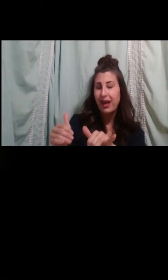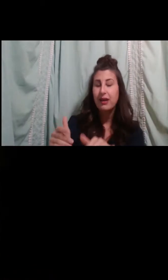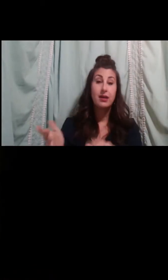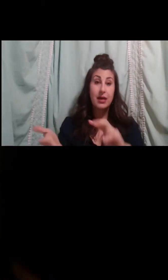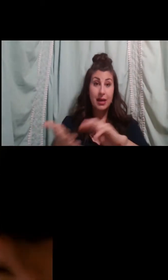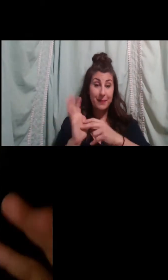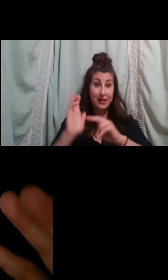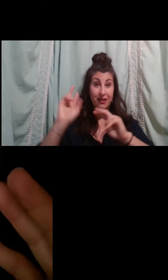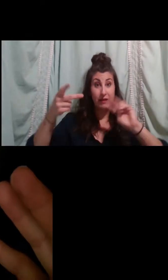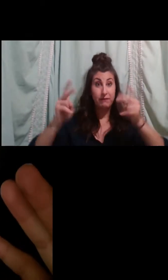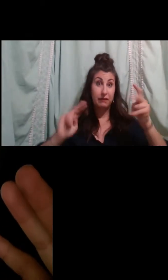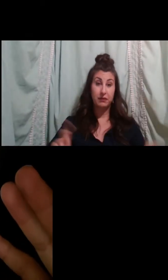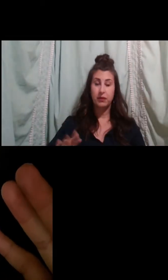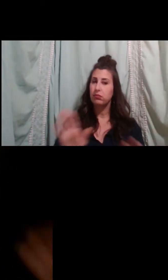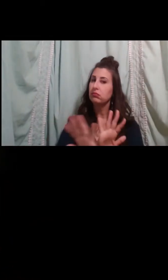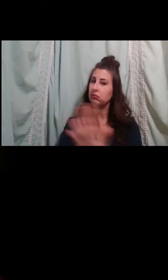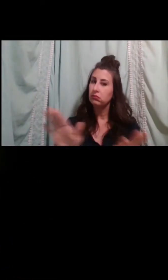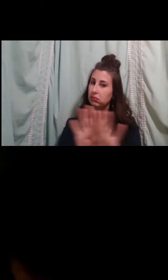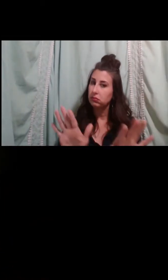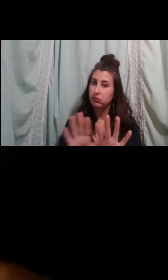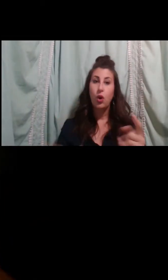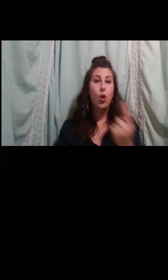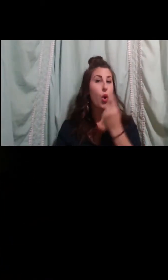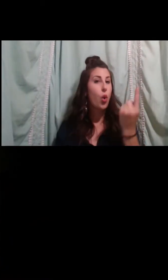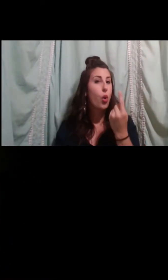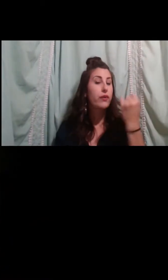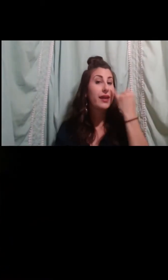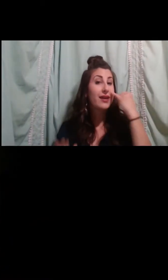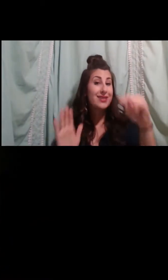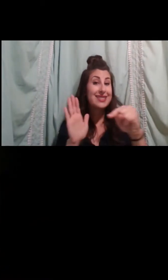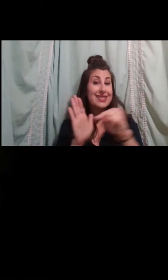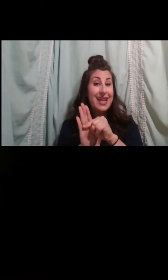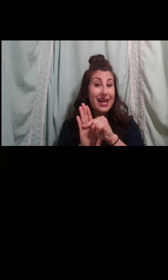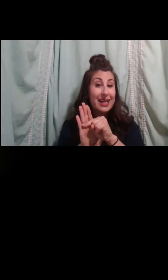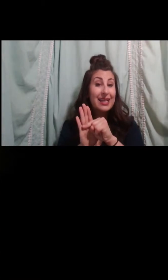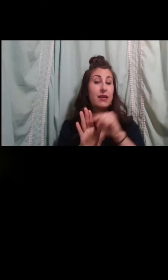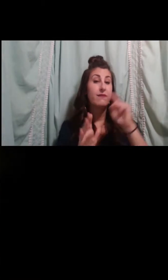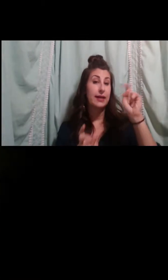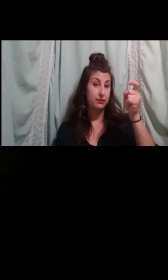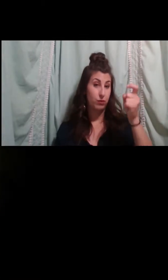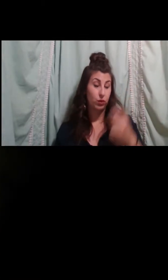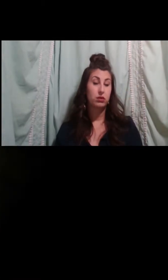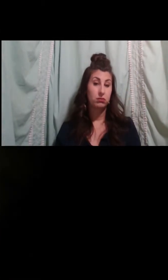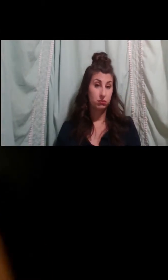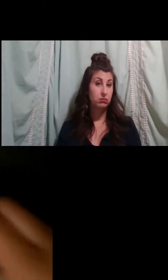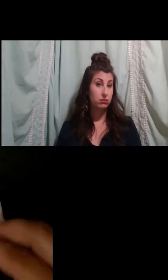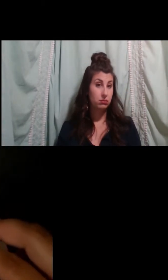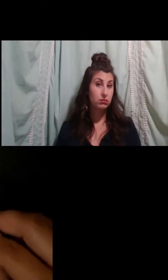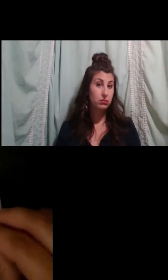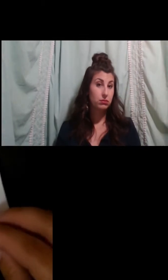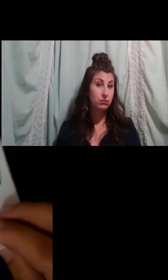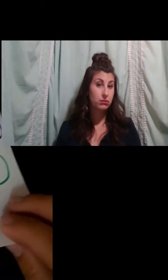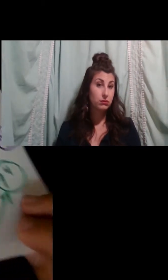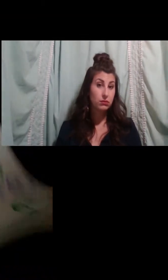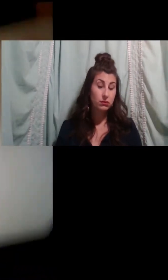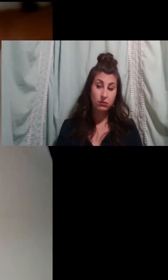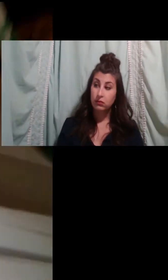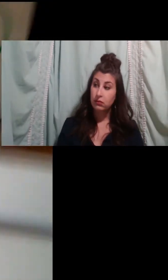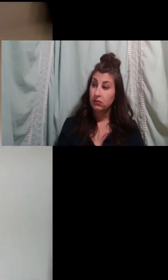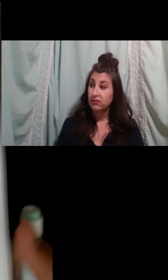that you flip every exponent. You only flip the exponents that have a negative exponent.